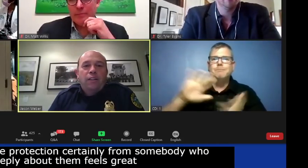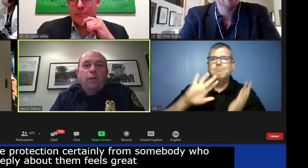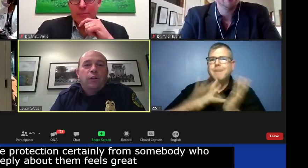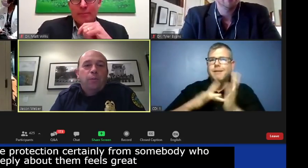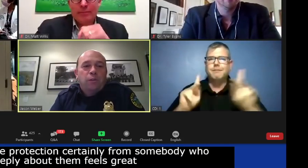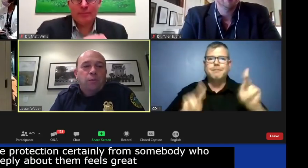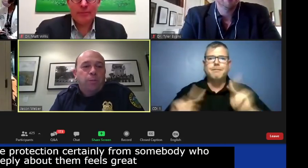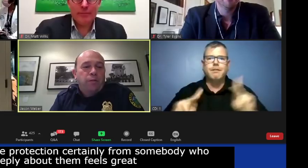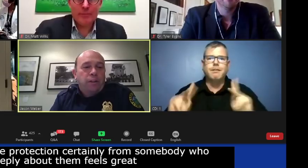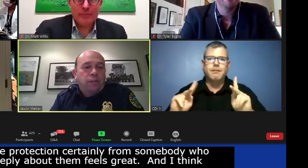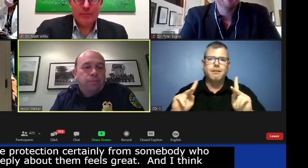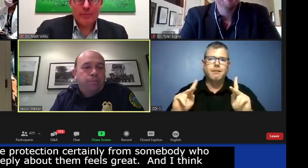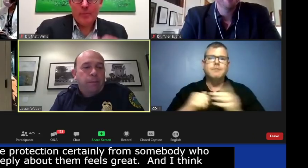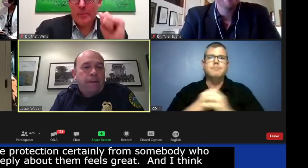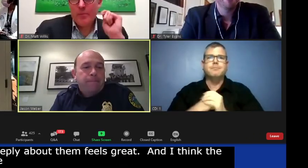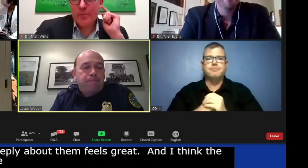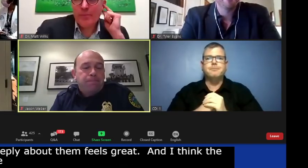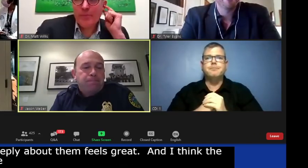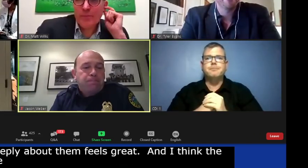I think their response was perfect.